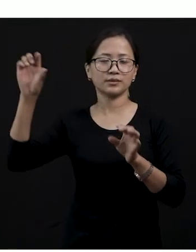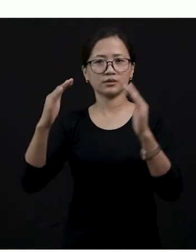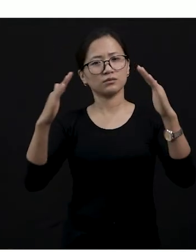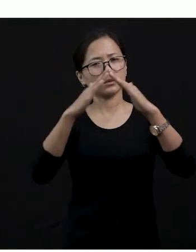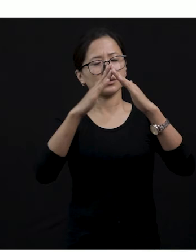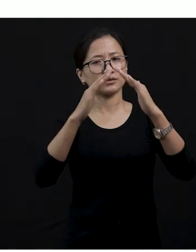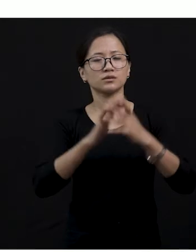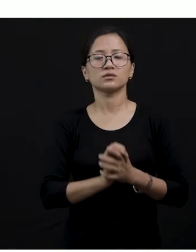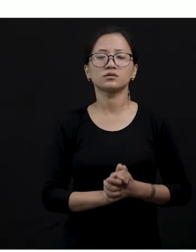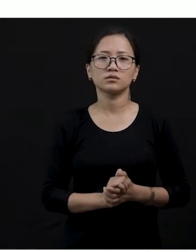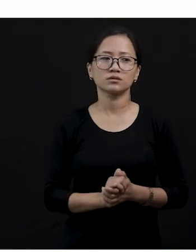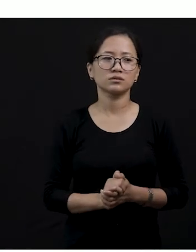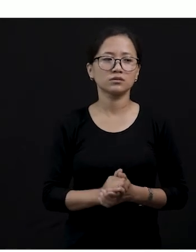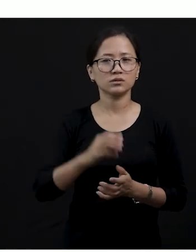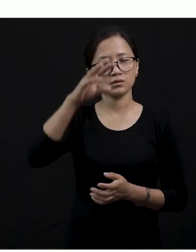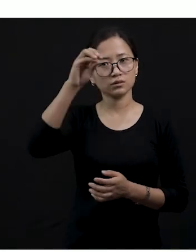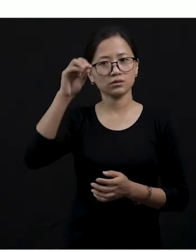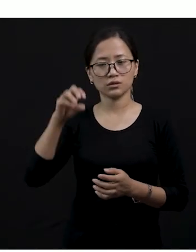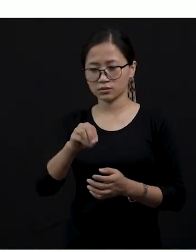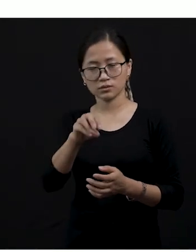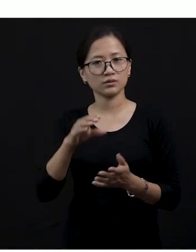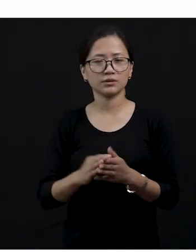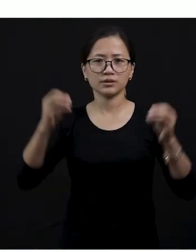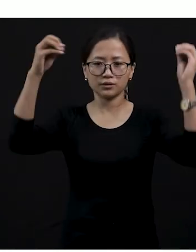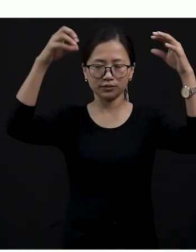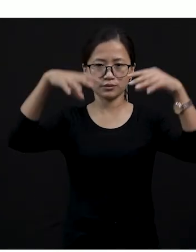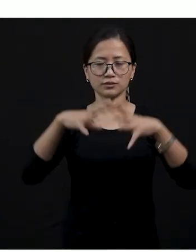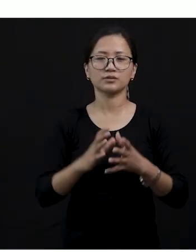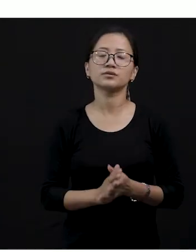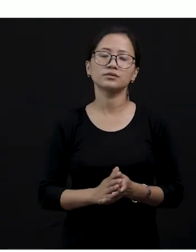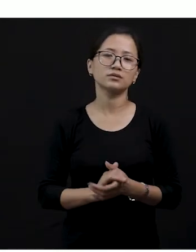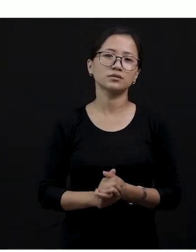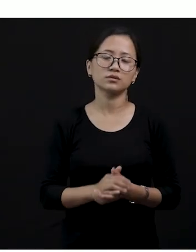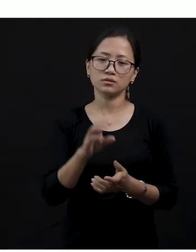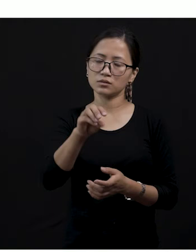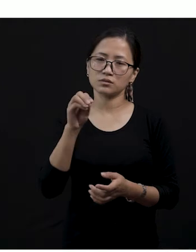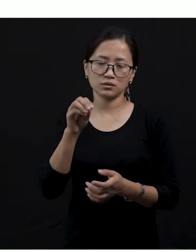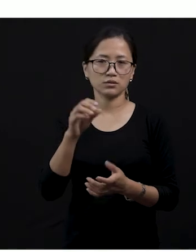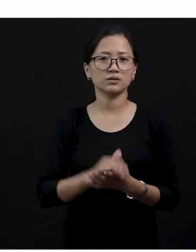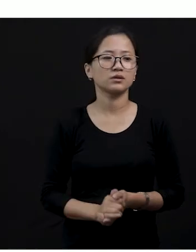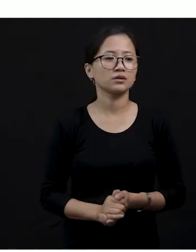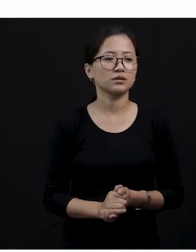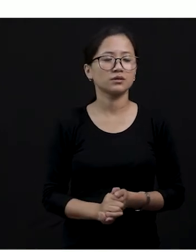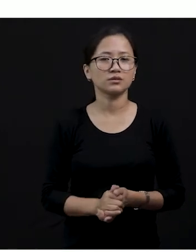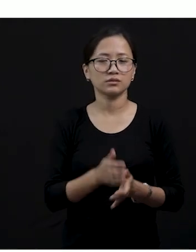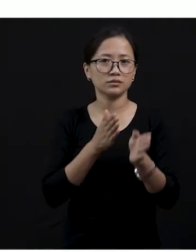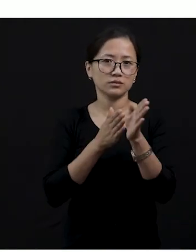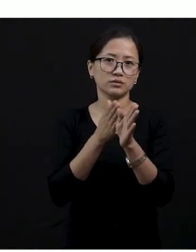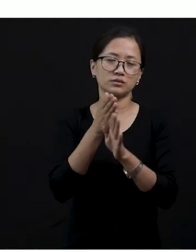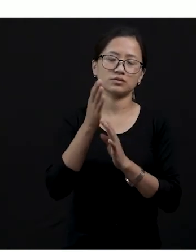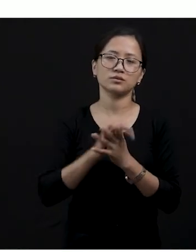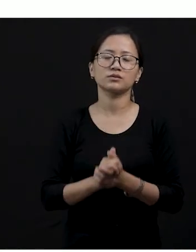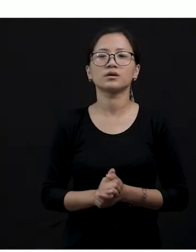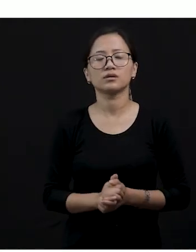Eaves, we call it eaves. You collect this, let the rainfall fall on it, and then you collect it. You can do it directly,